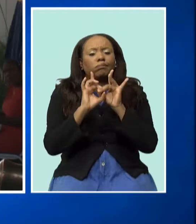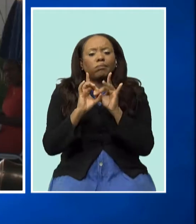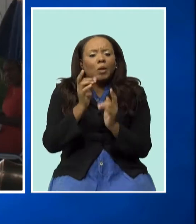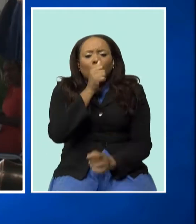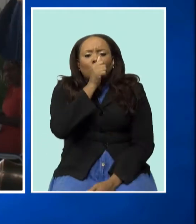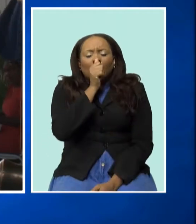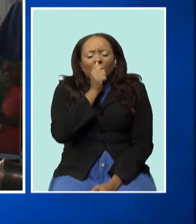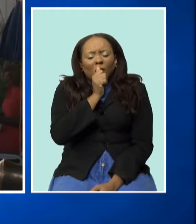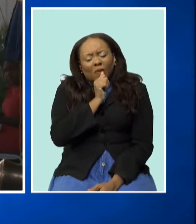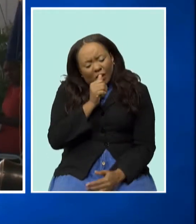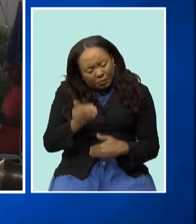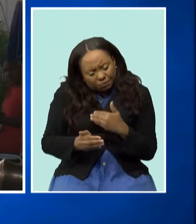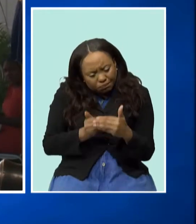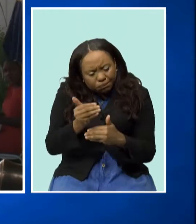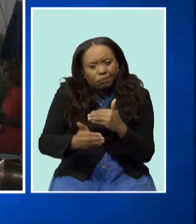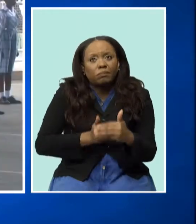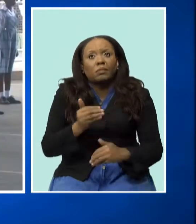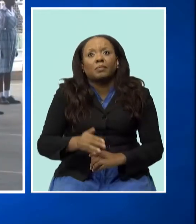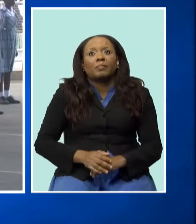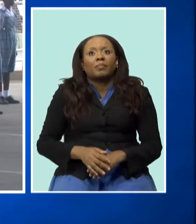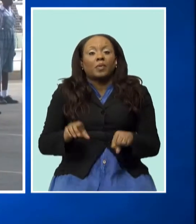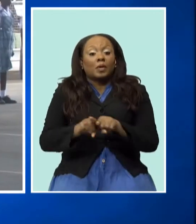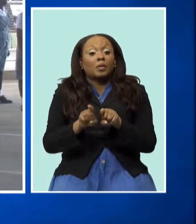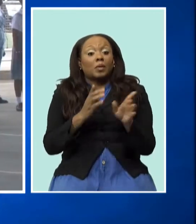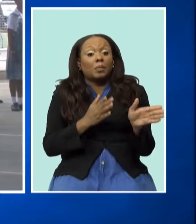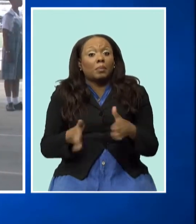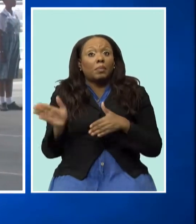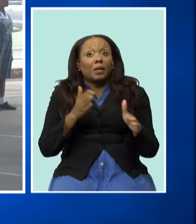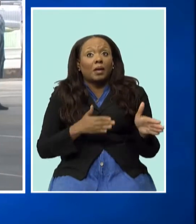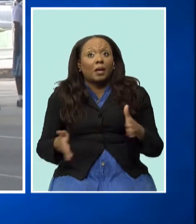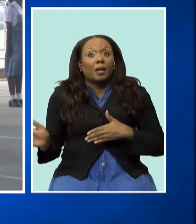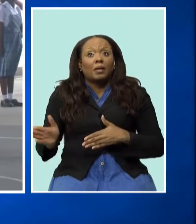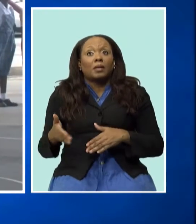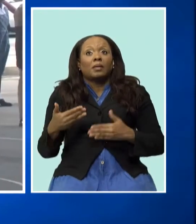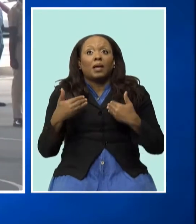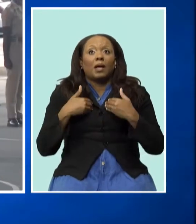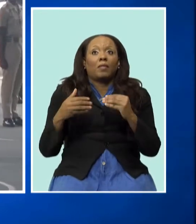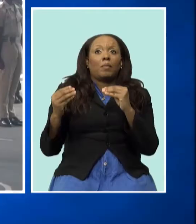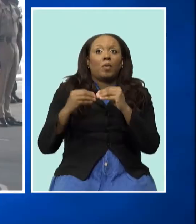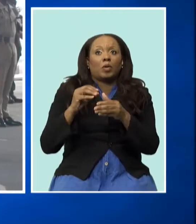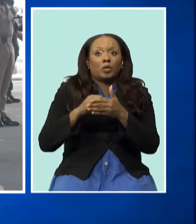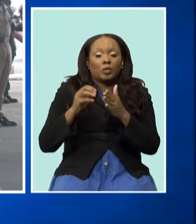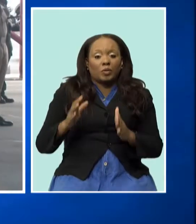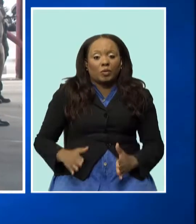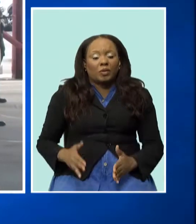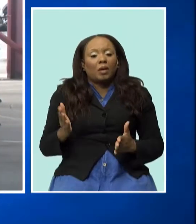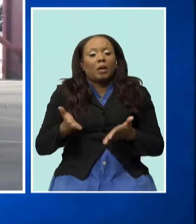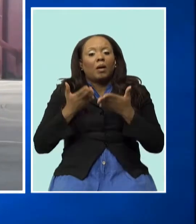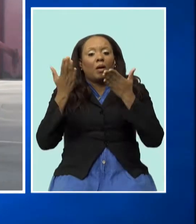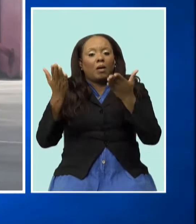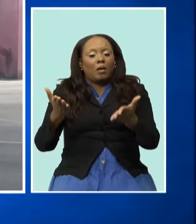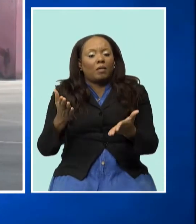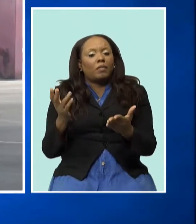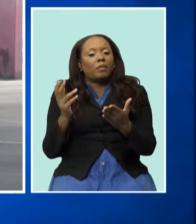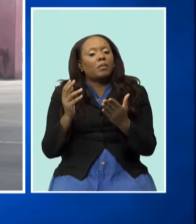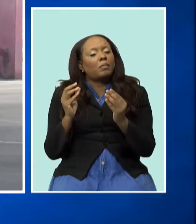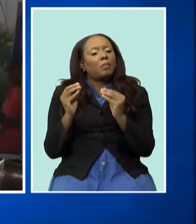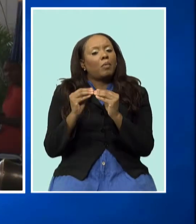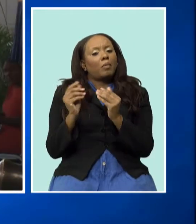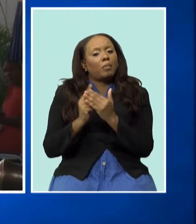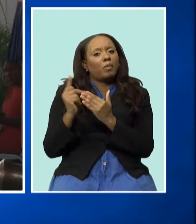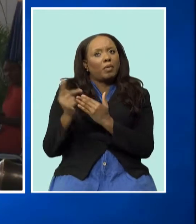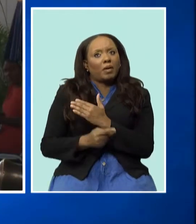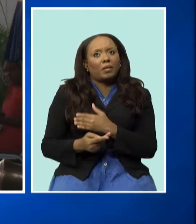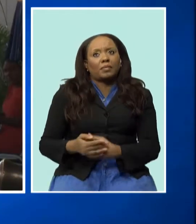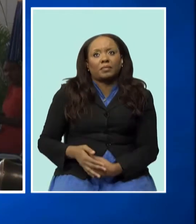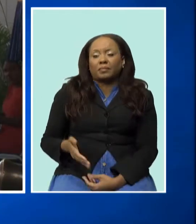Dorridge, revealed plans to expand the organization's numbers by improving the programs offered at schools. We just